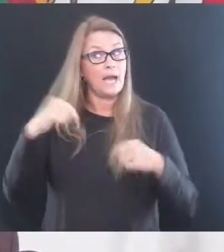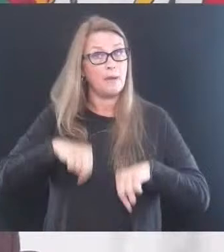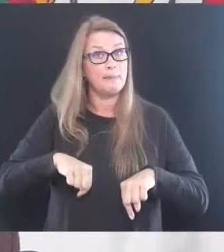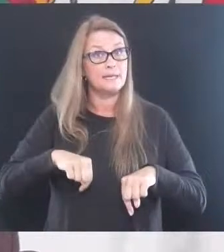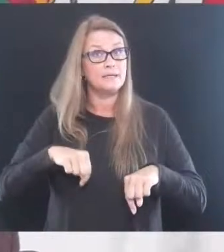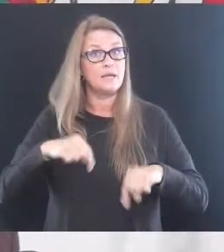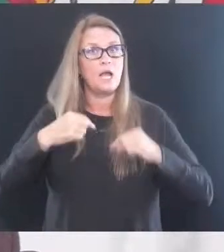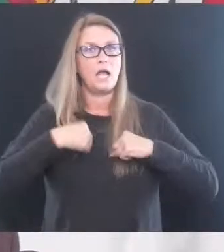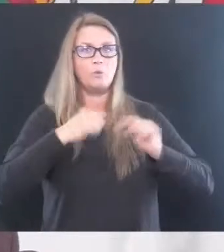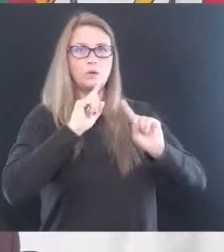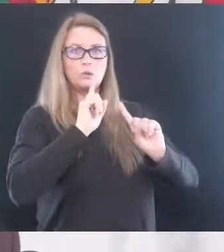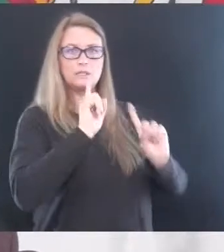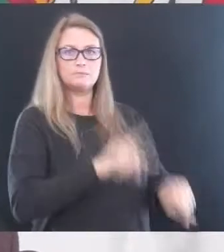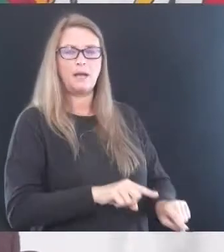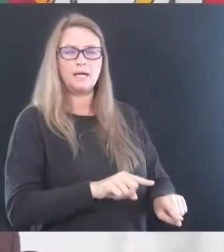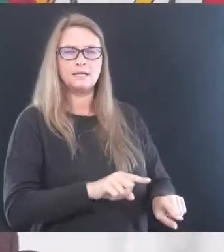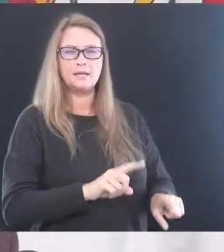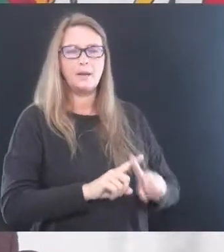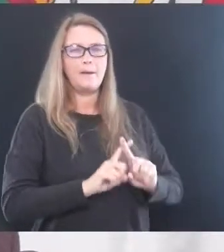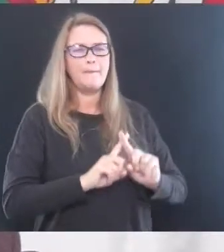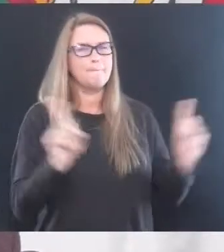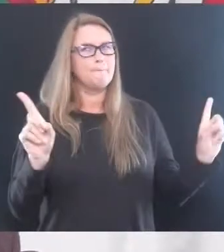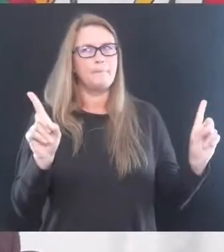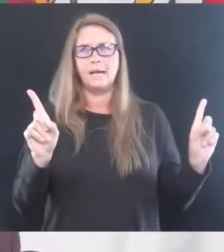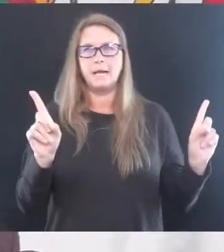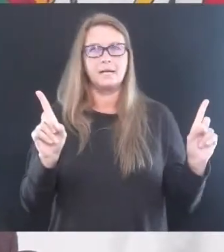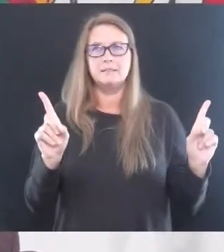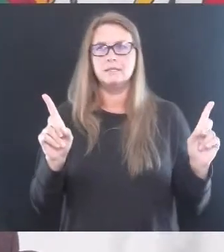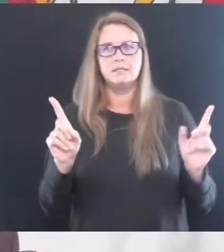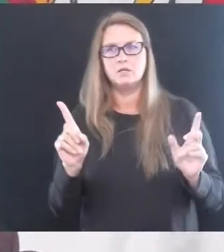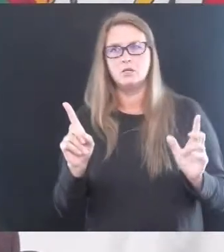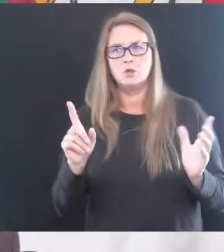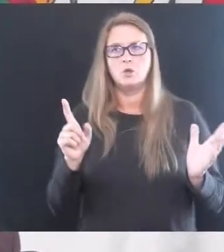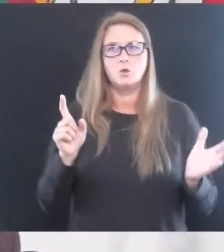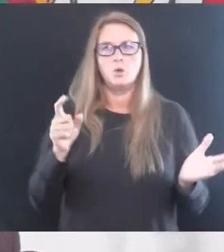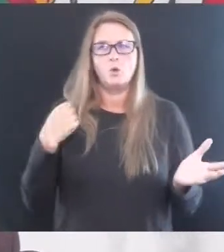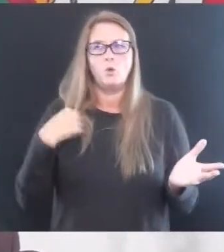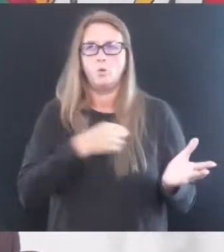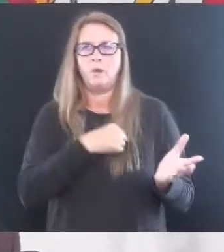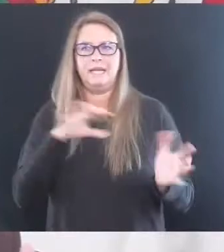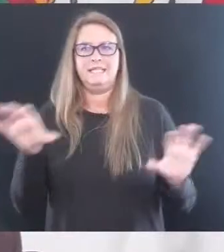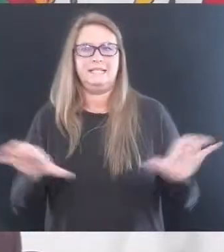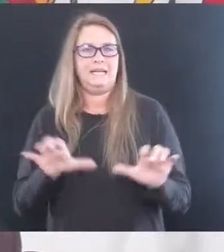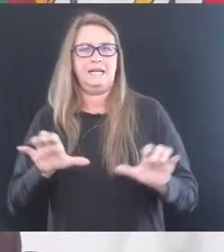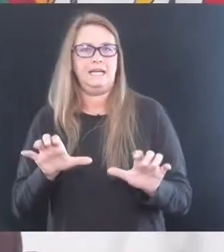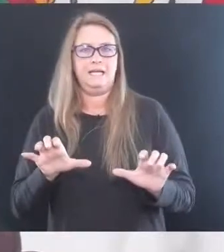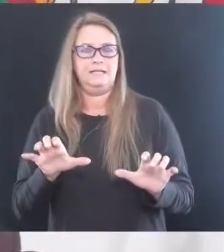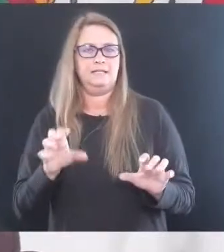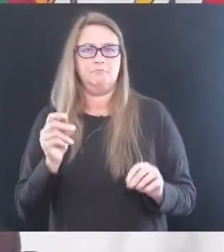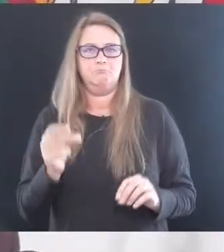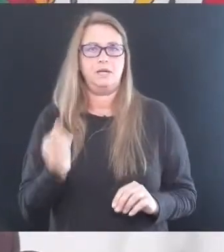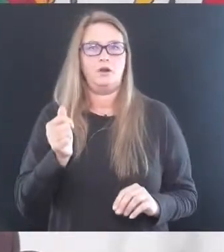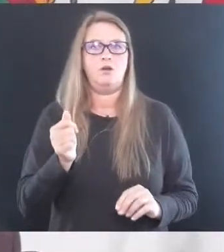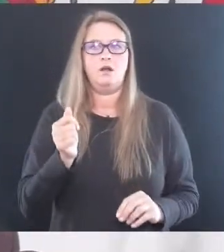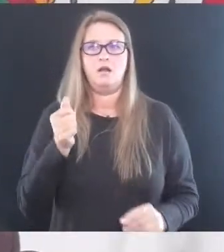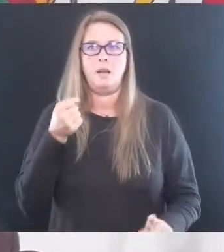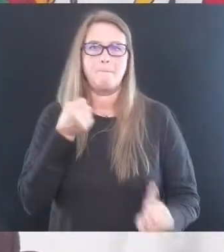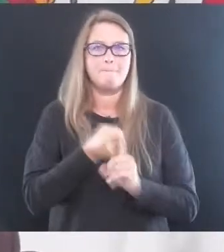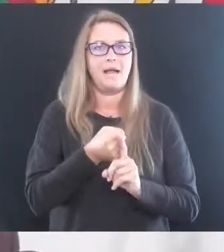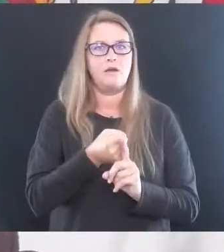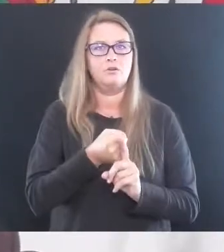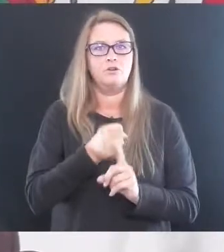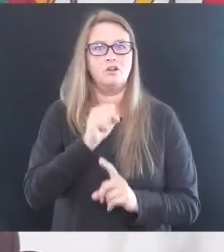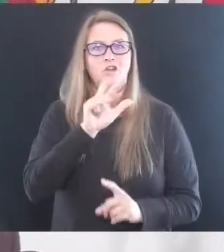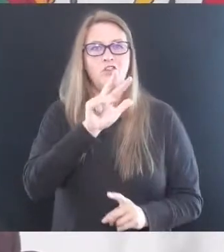moved, but we didn't really move to the magnitude of what I think we should. And literally, 3,700 vaccinated